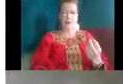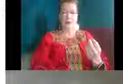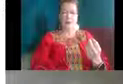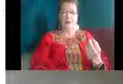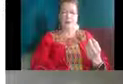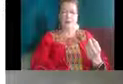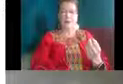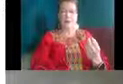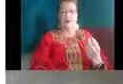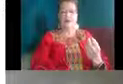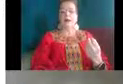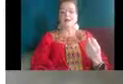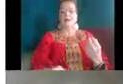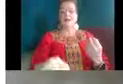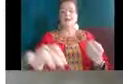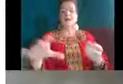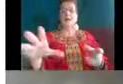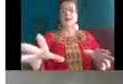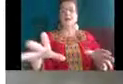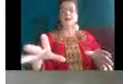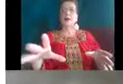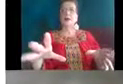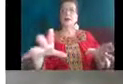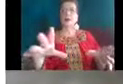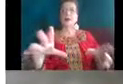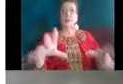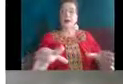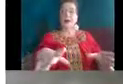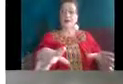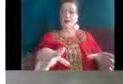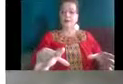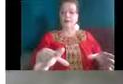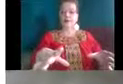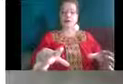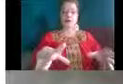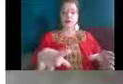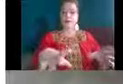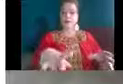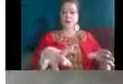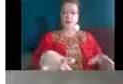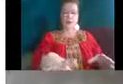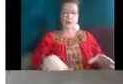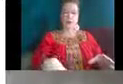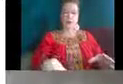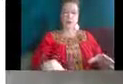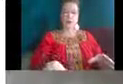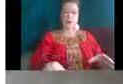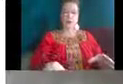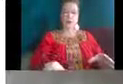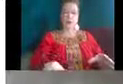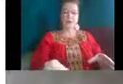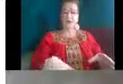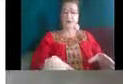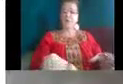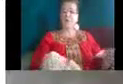um and uh so they've embedded their life alert software into